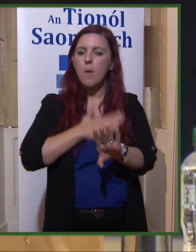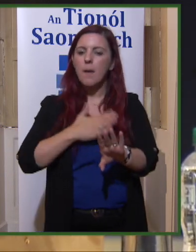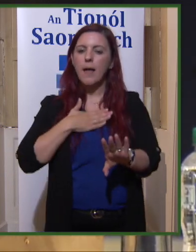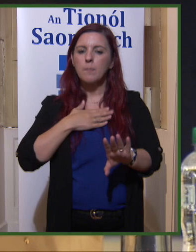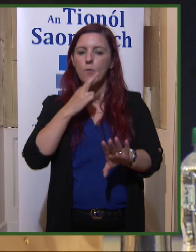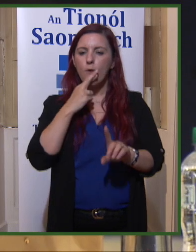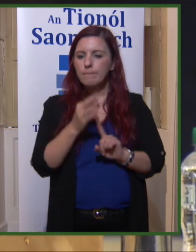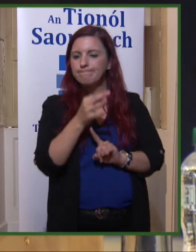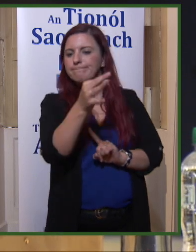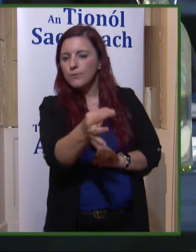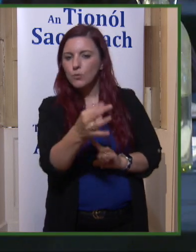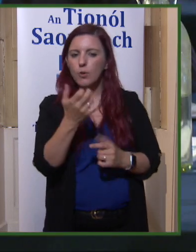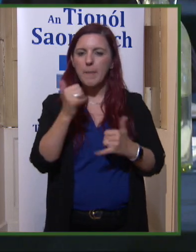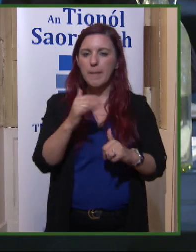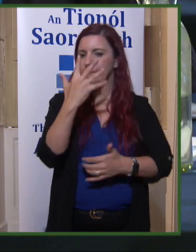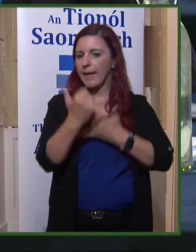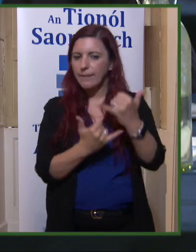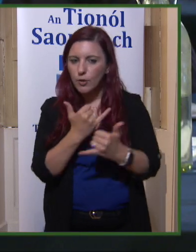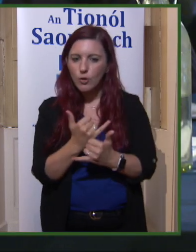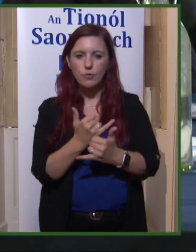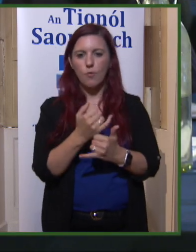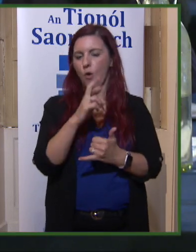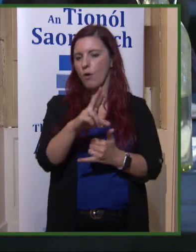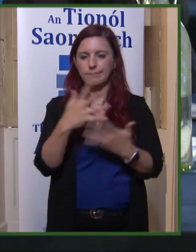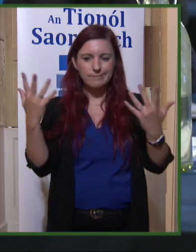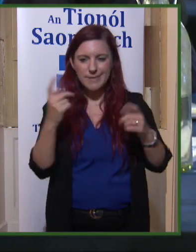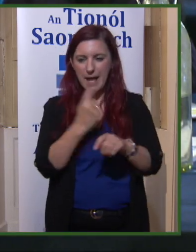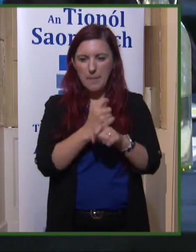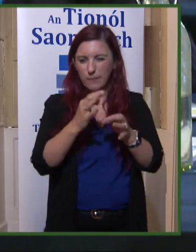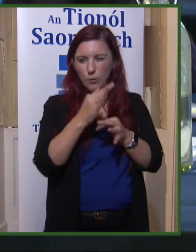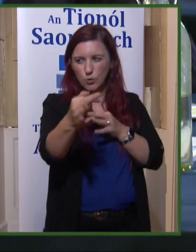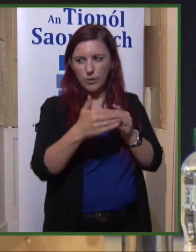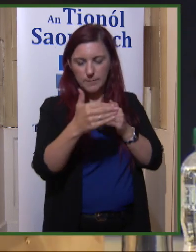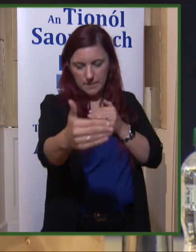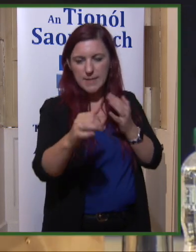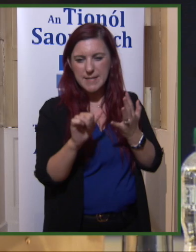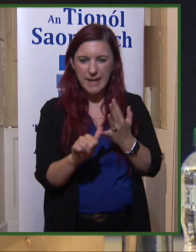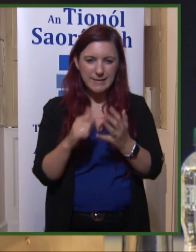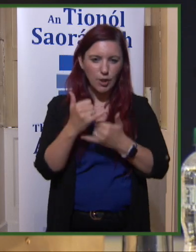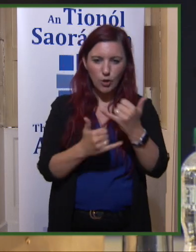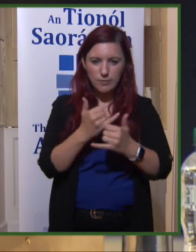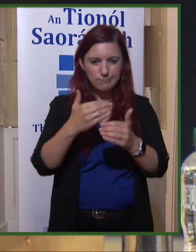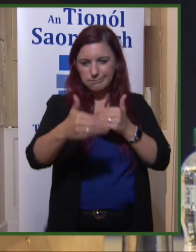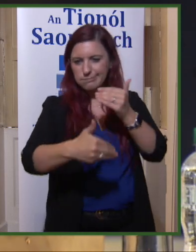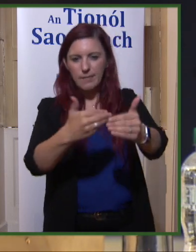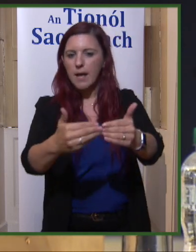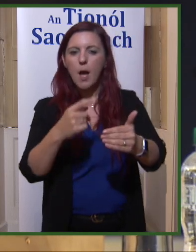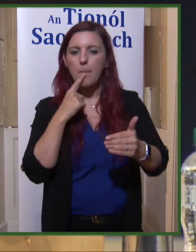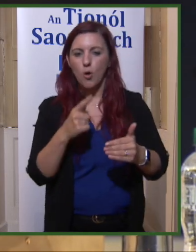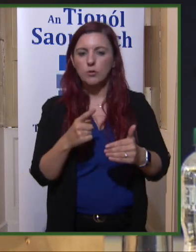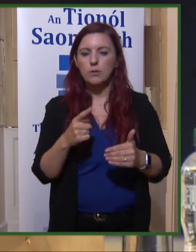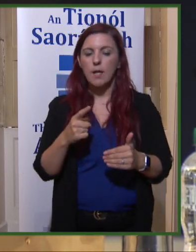to 10 year time frame, or as soon as can be managed as well. So, but the immediate headline is